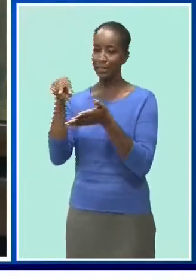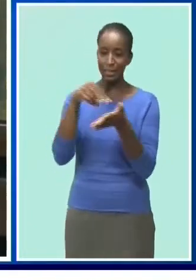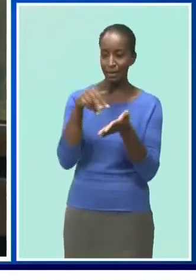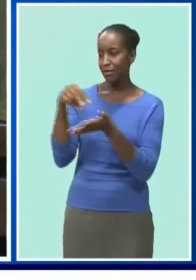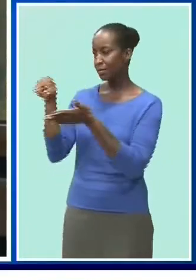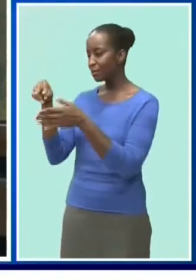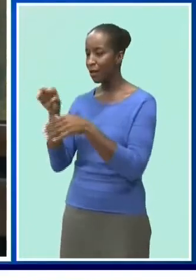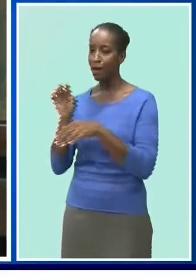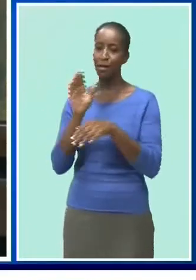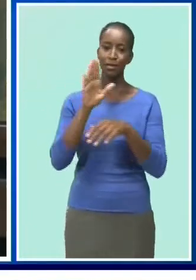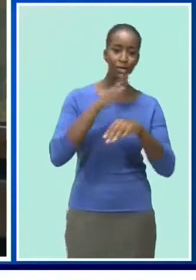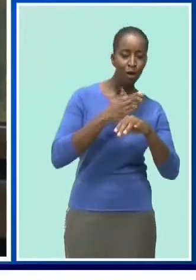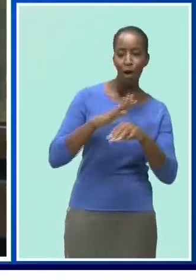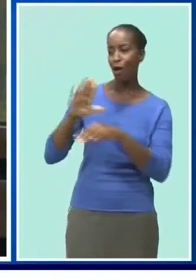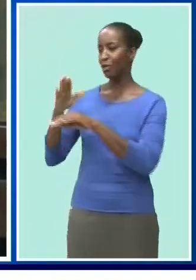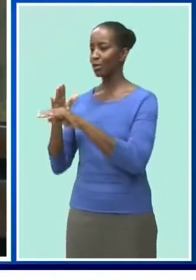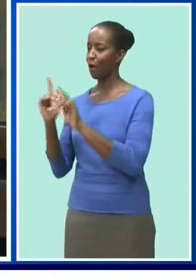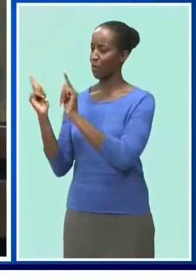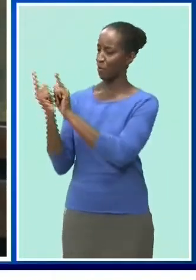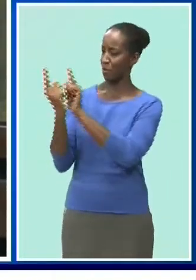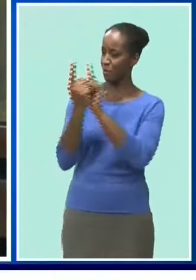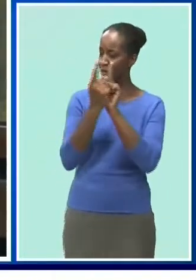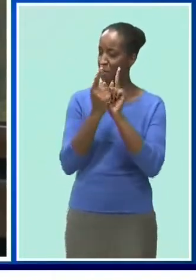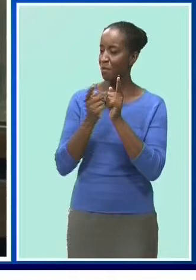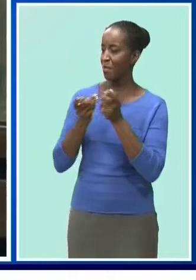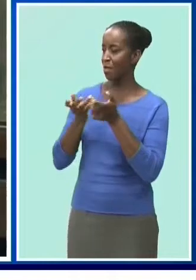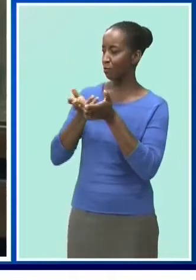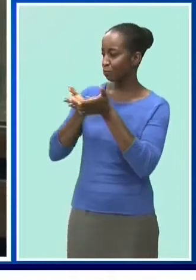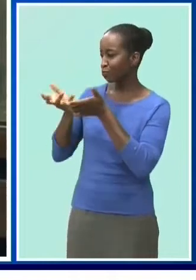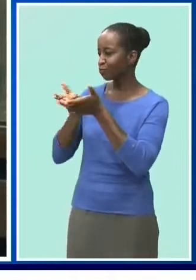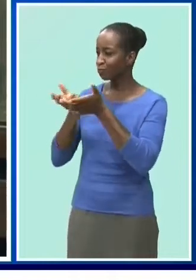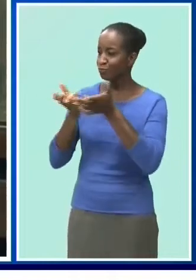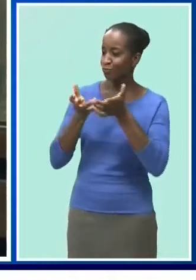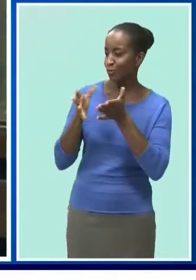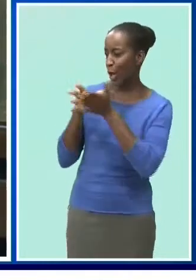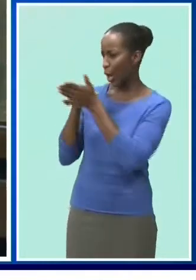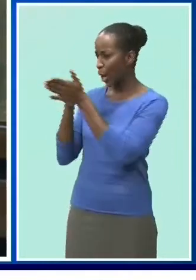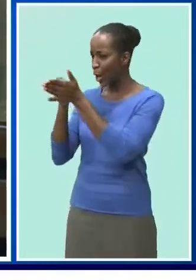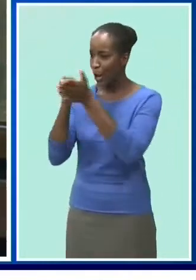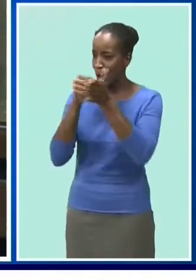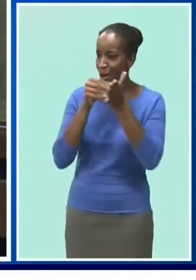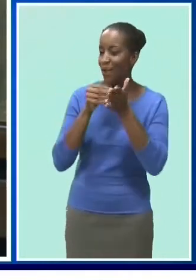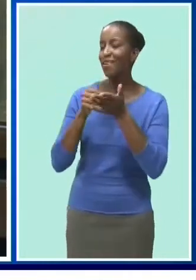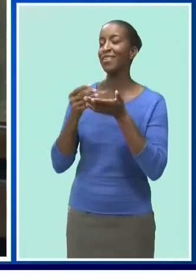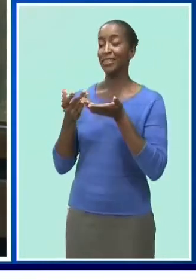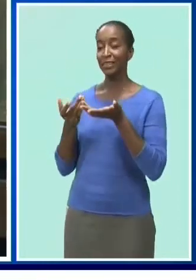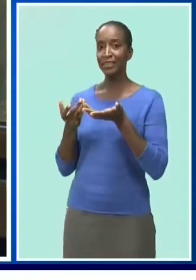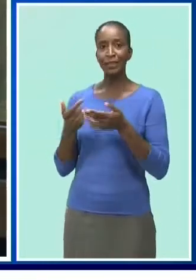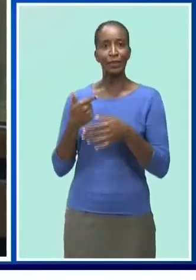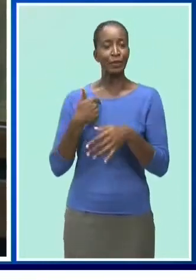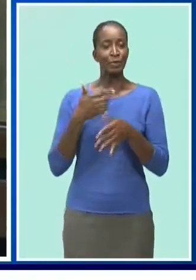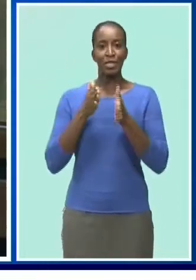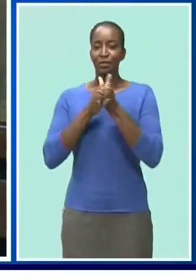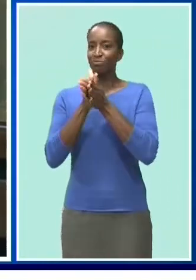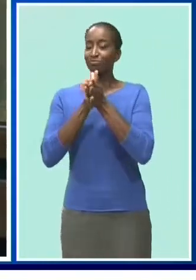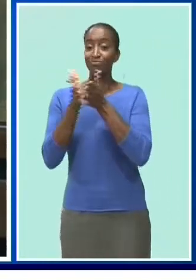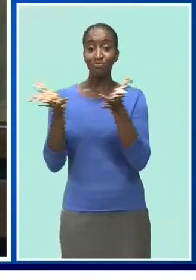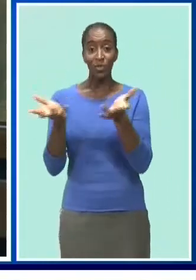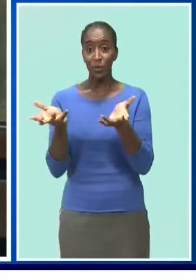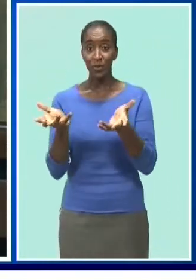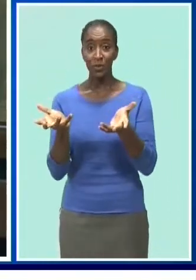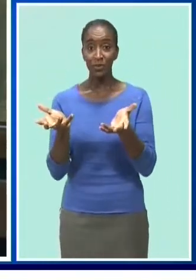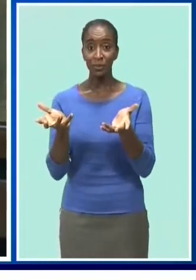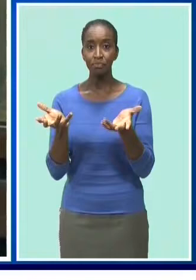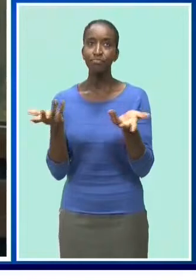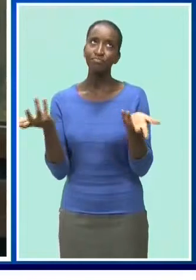knowledge, being able to learn new things, and to show what you can do. And what is really fascinating for me, because I still